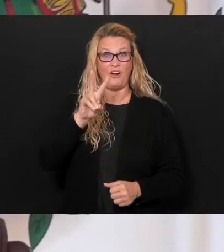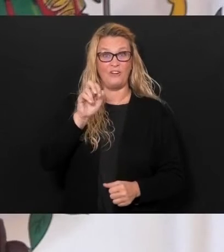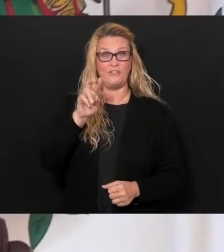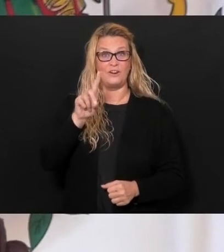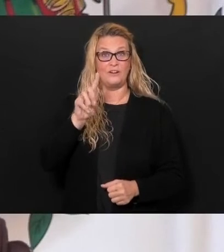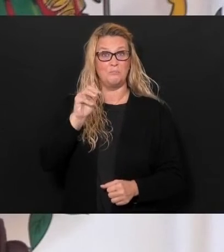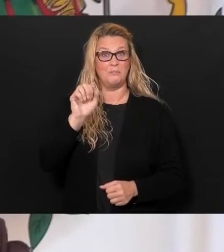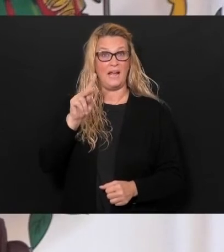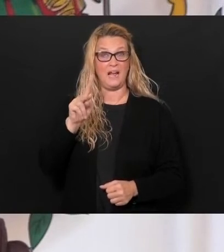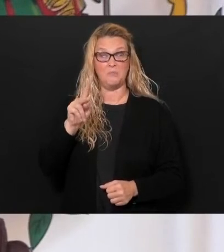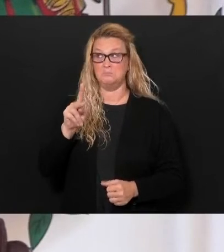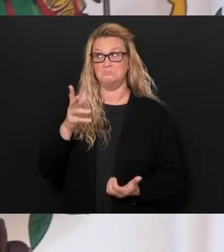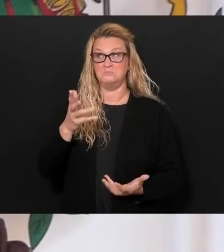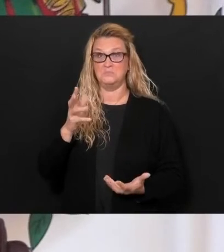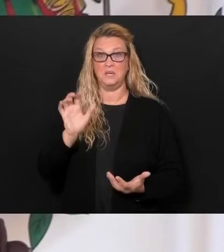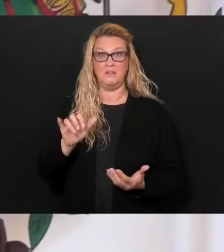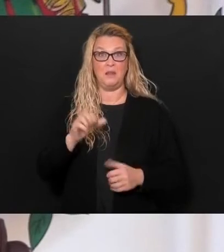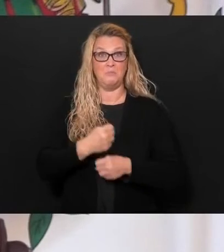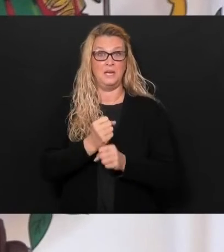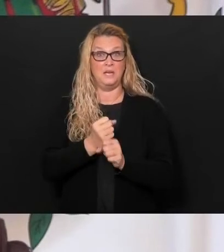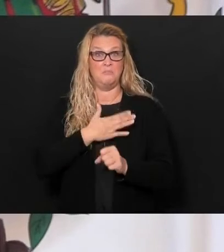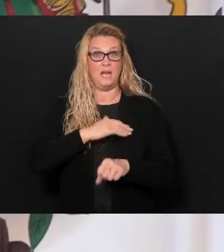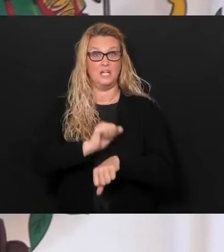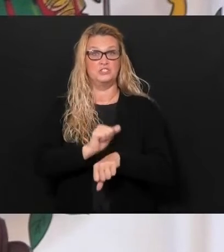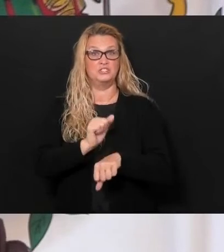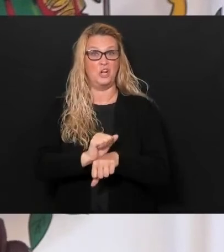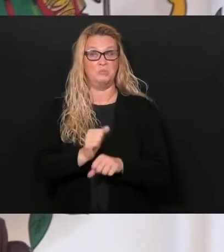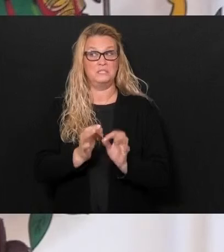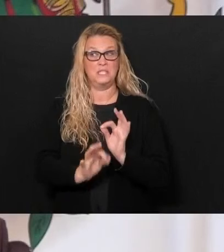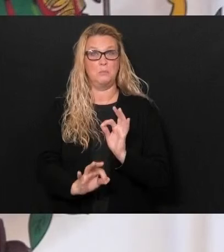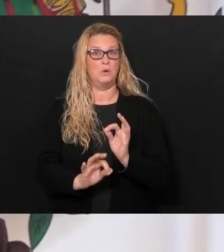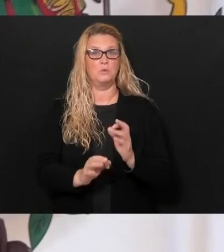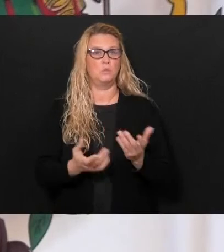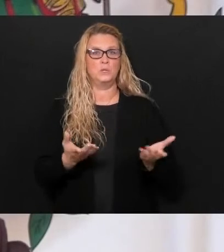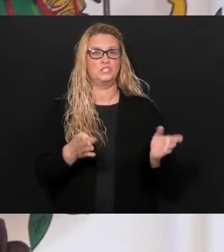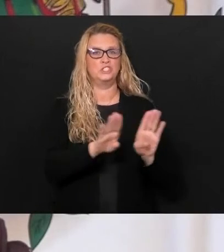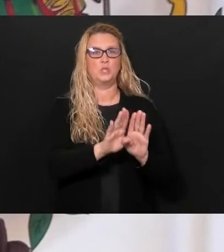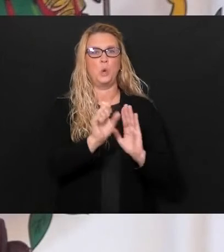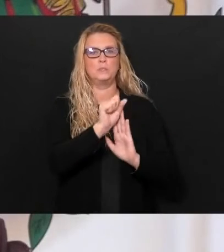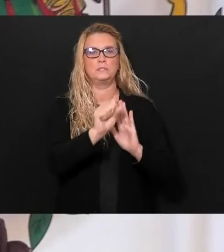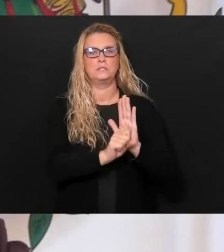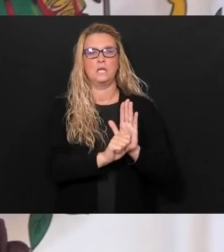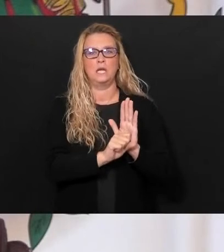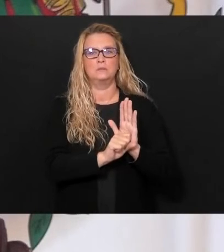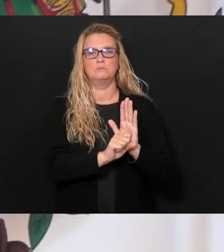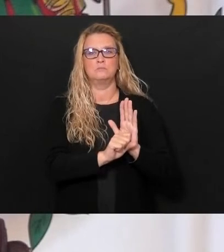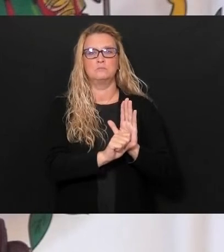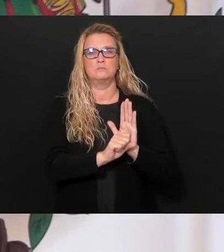simpler by saying you're going to have to just close West Virginia.